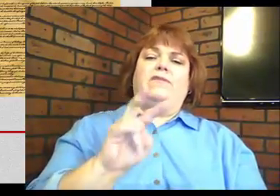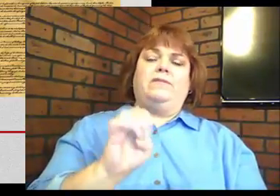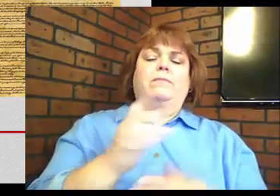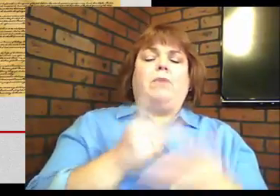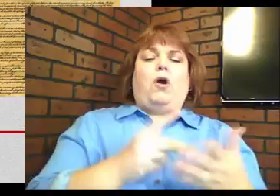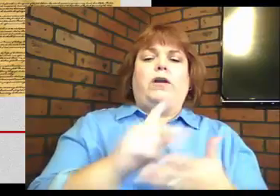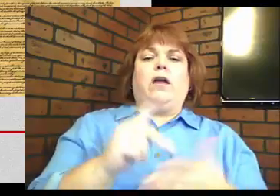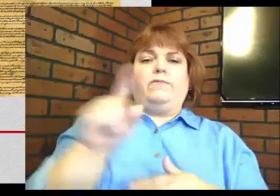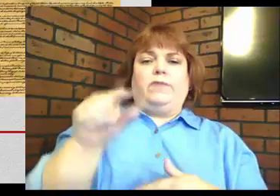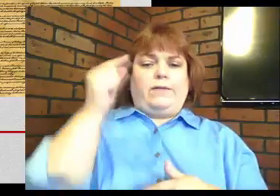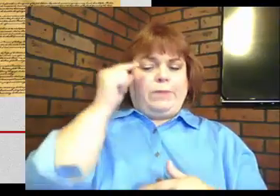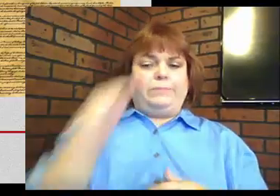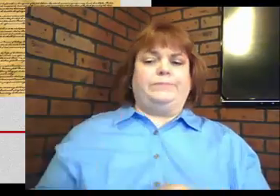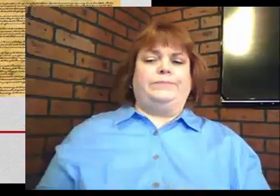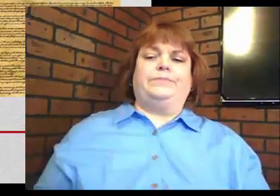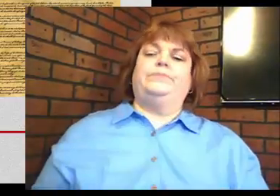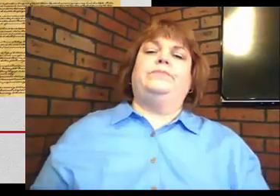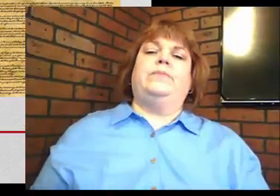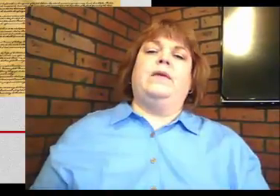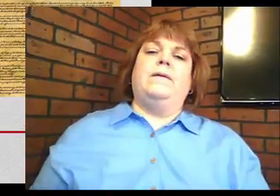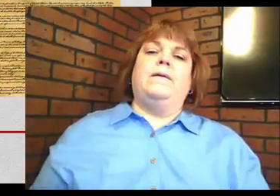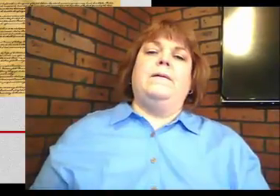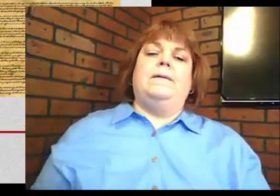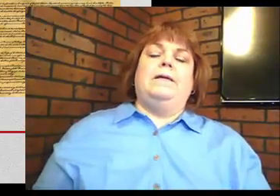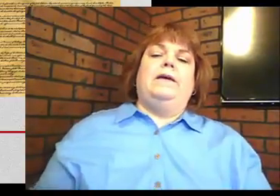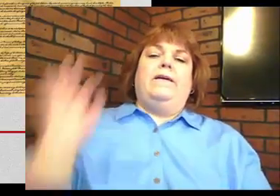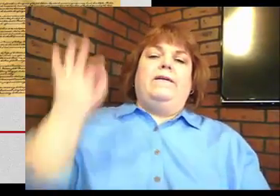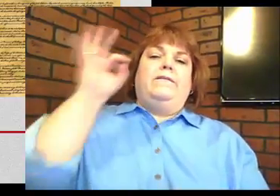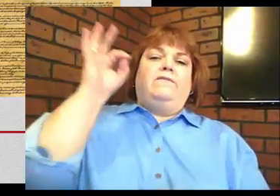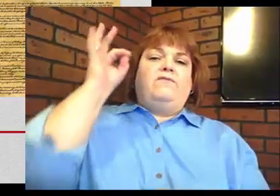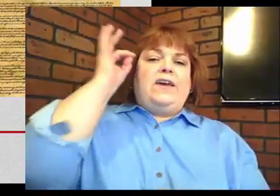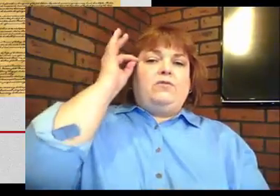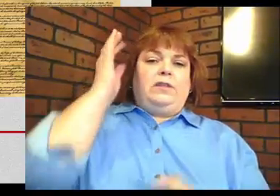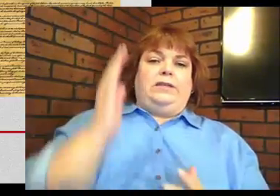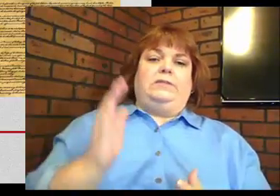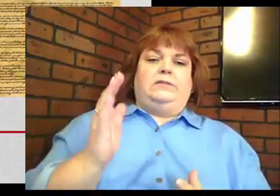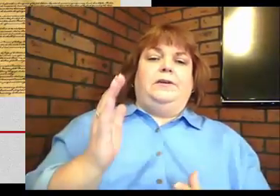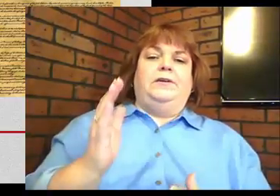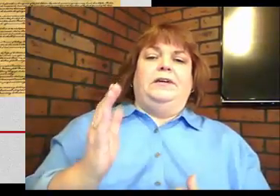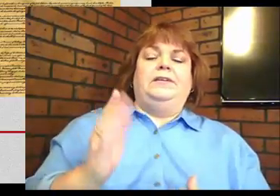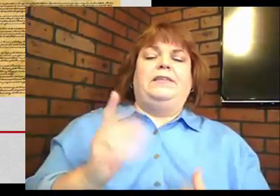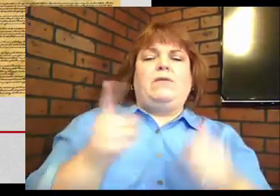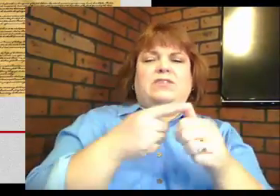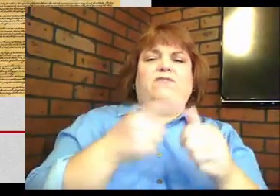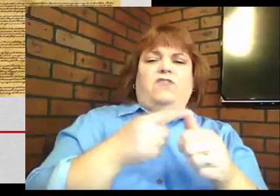Declaration of Independence, Constitution. They're important papers.